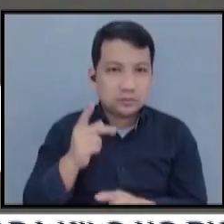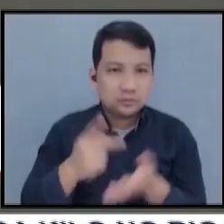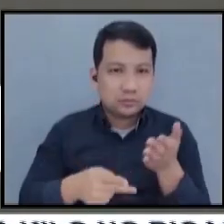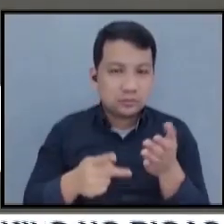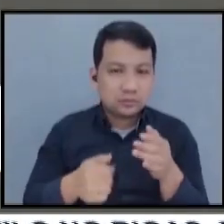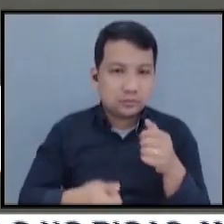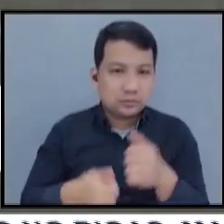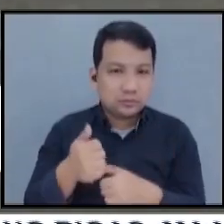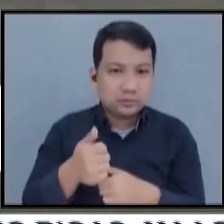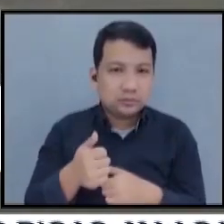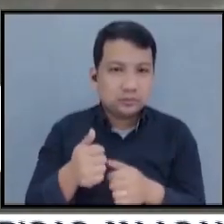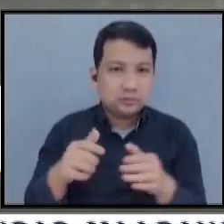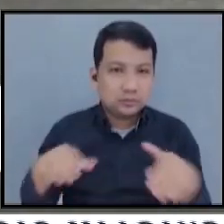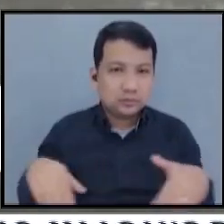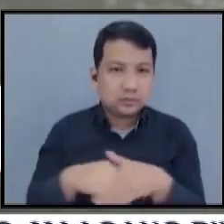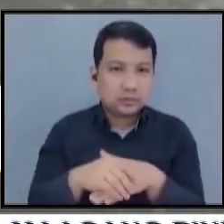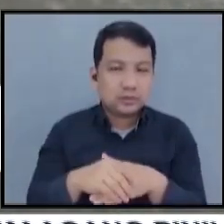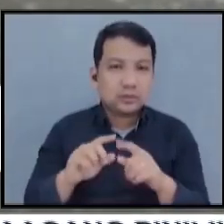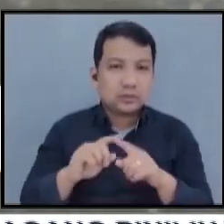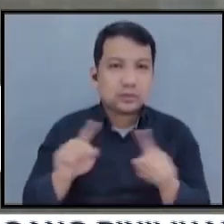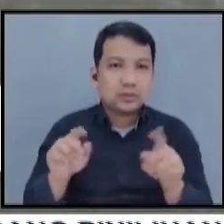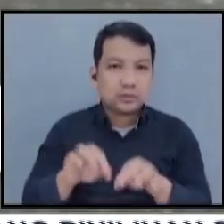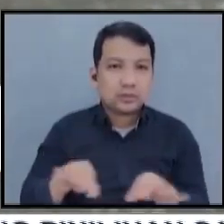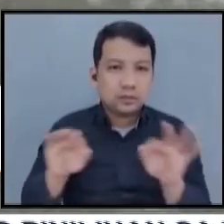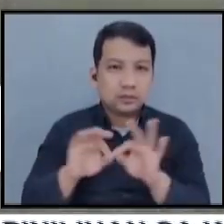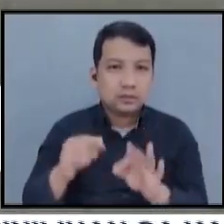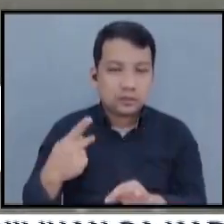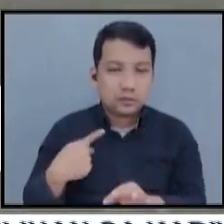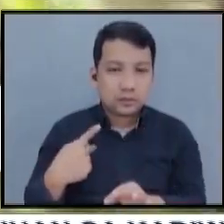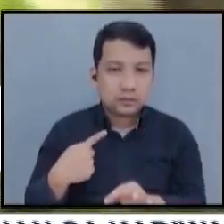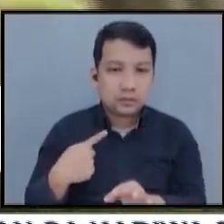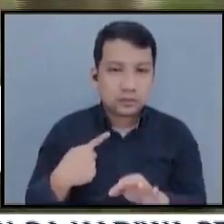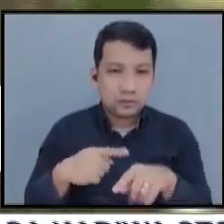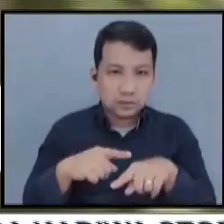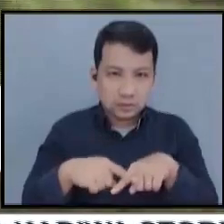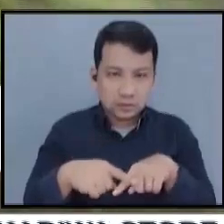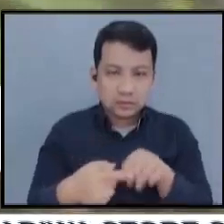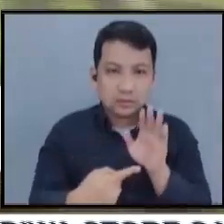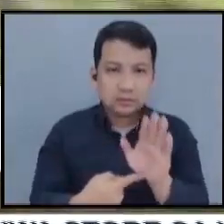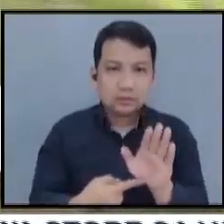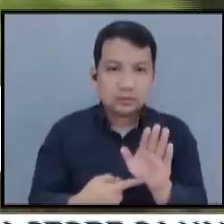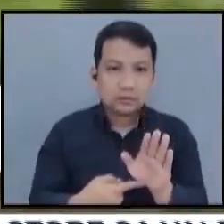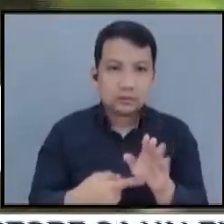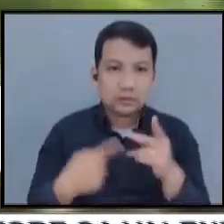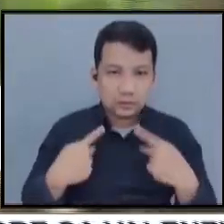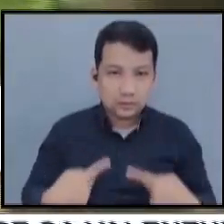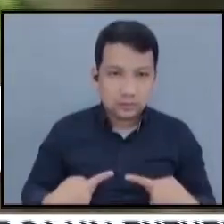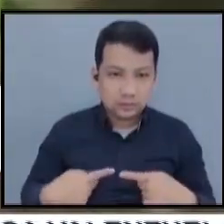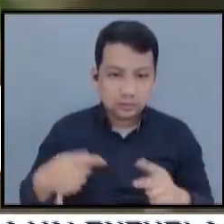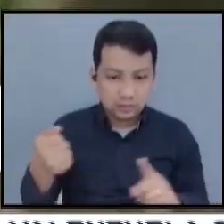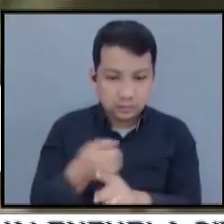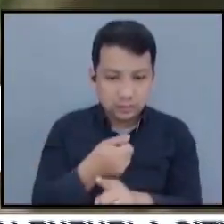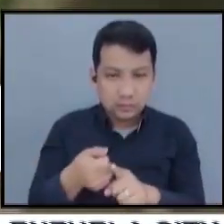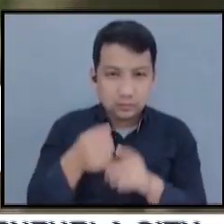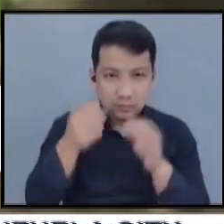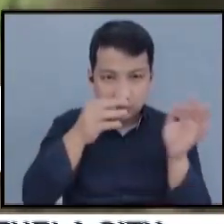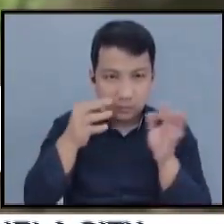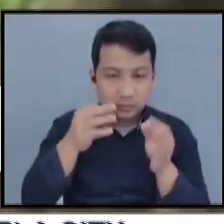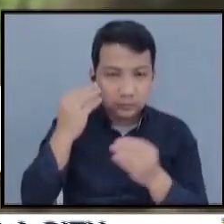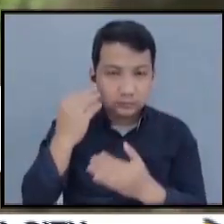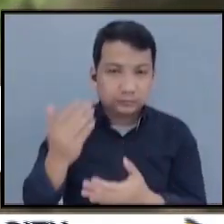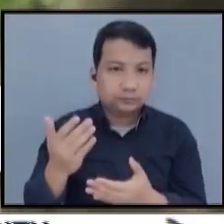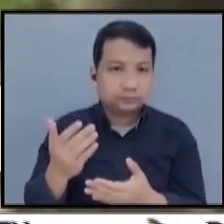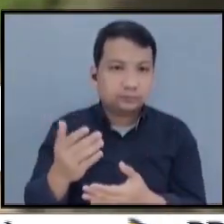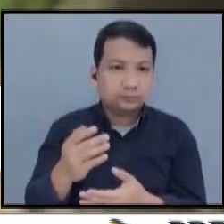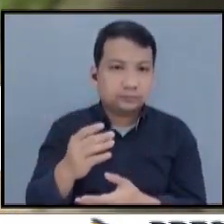kasal. Pero dapat ay may sapat itong basihan tulad ng physical violence, drug addiction, marital